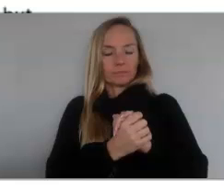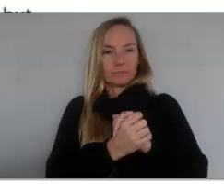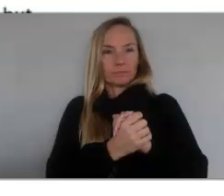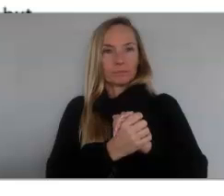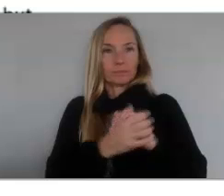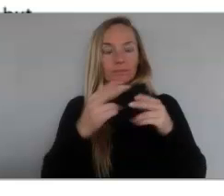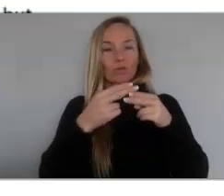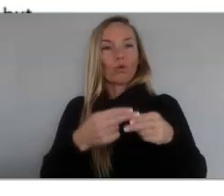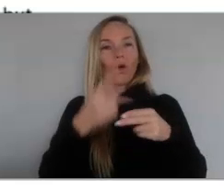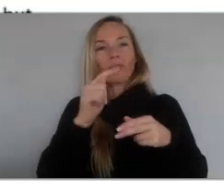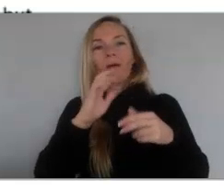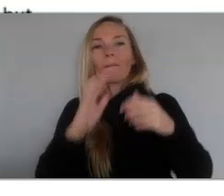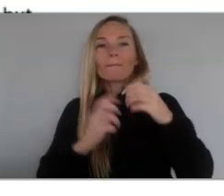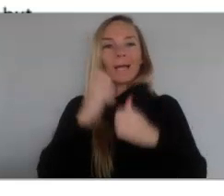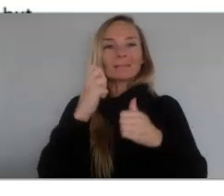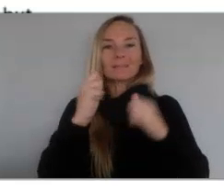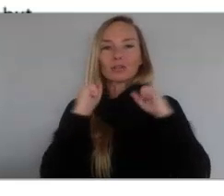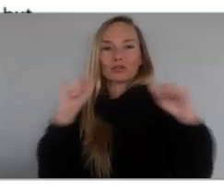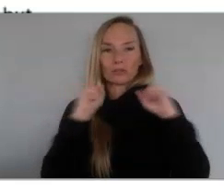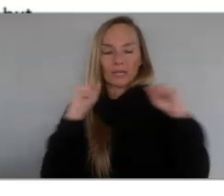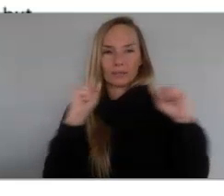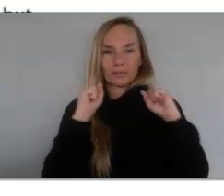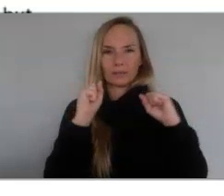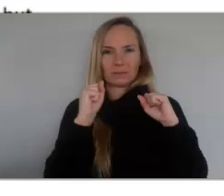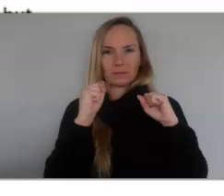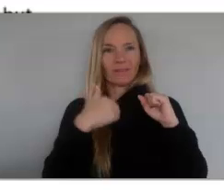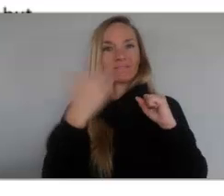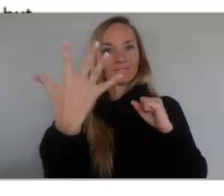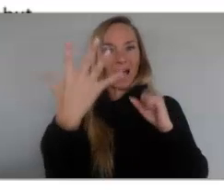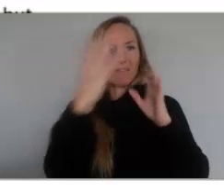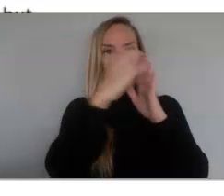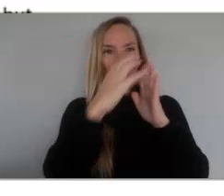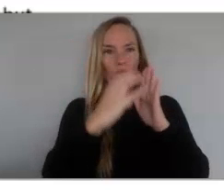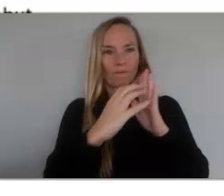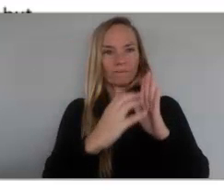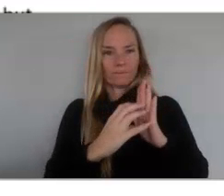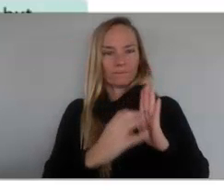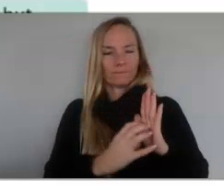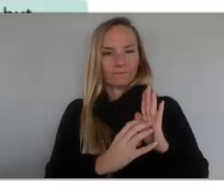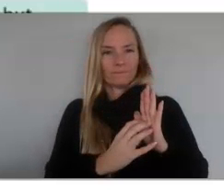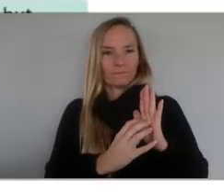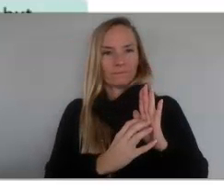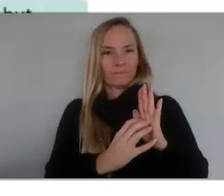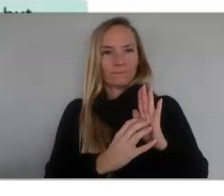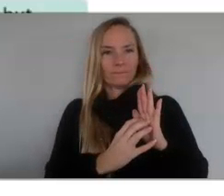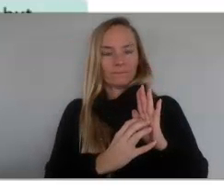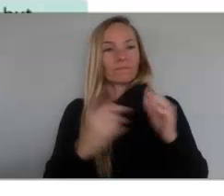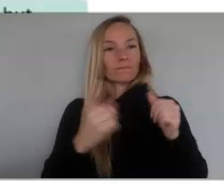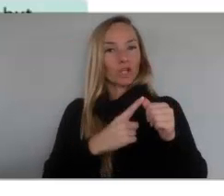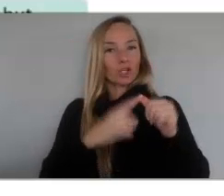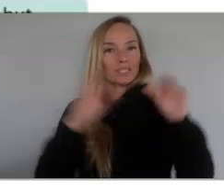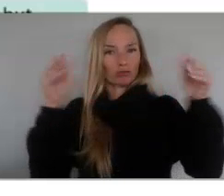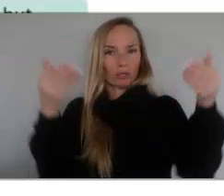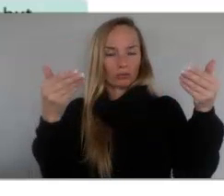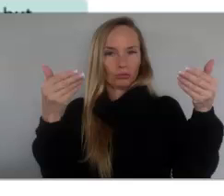essay is called The Best Exercise. As you see, it has 5 paragraphs. The first paragraph is the